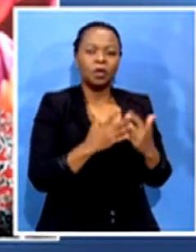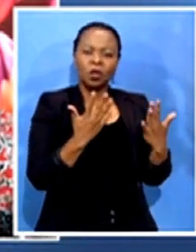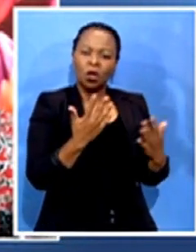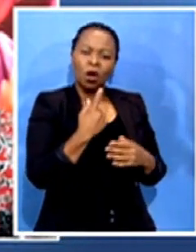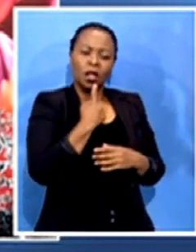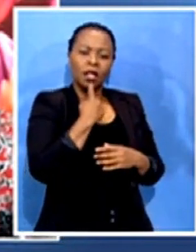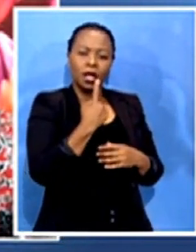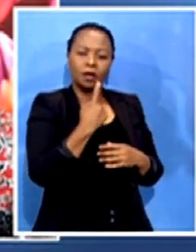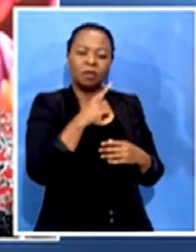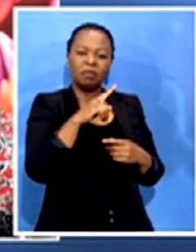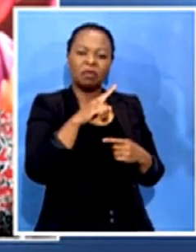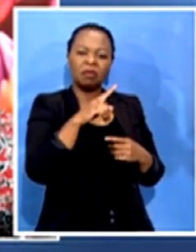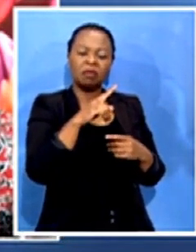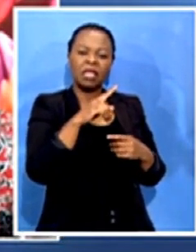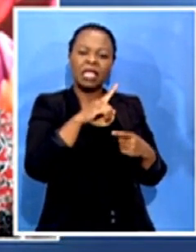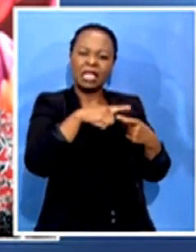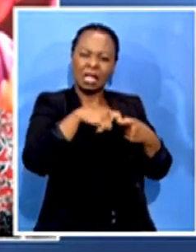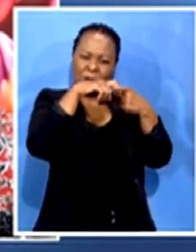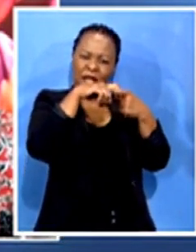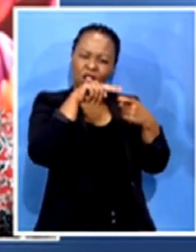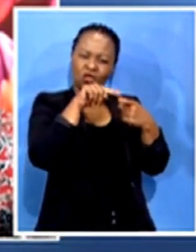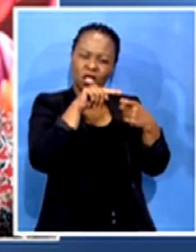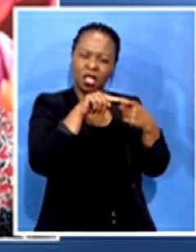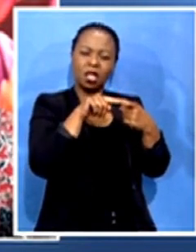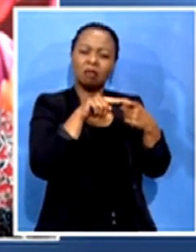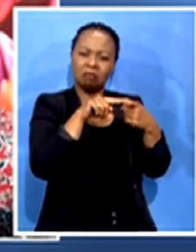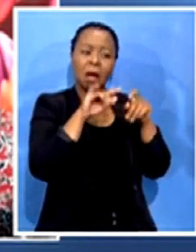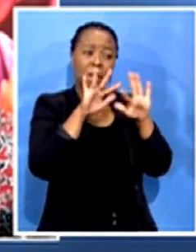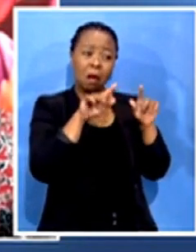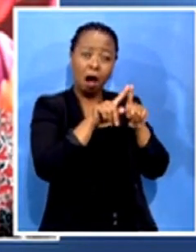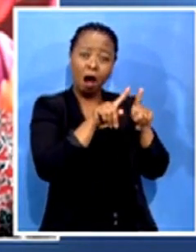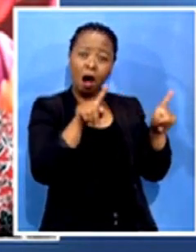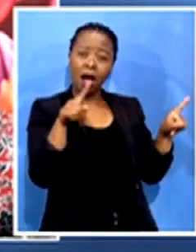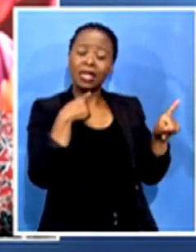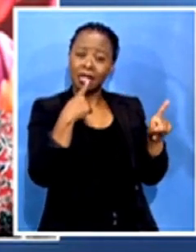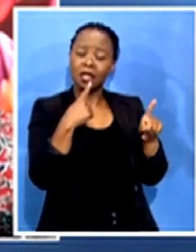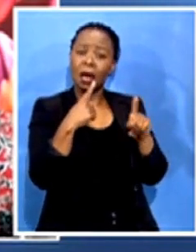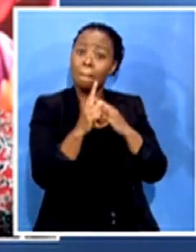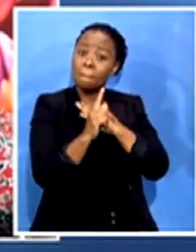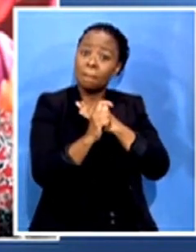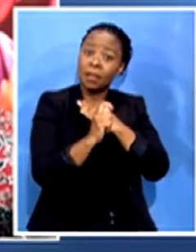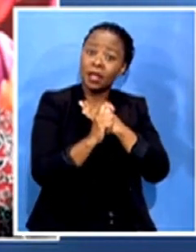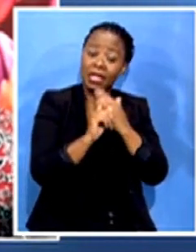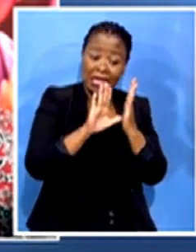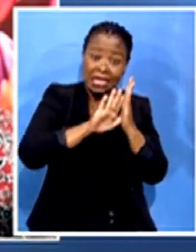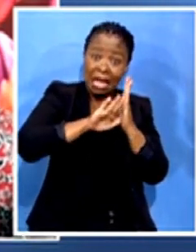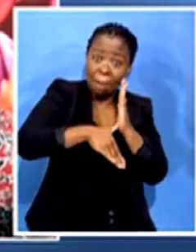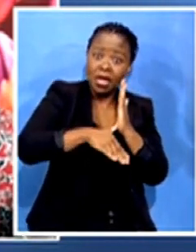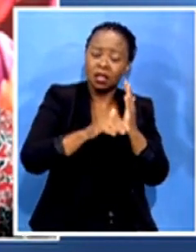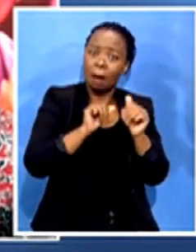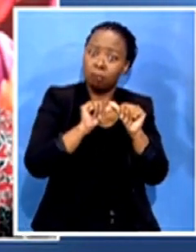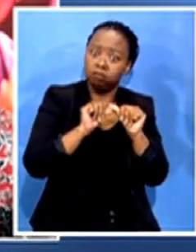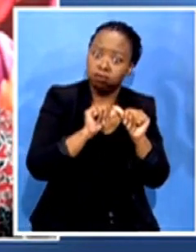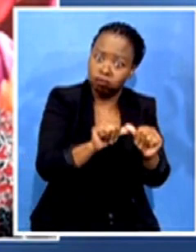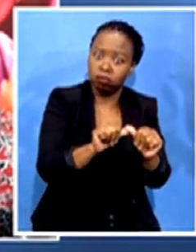of the people we spoke to were people with permanent disabilities. What do you think, as you say you have been